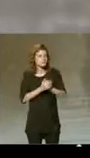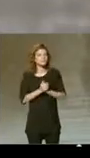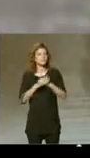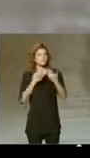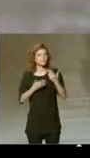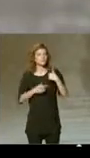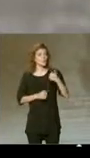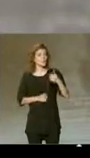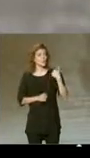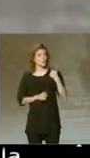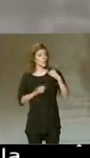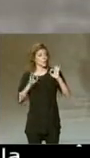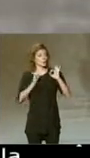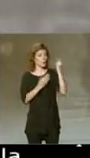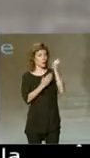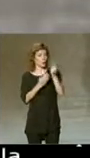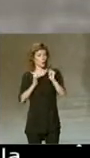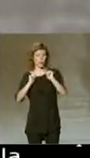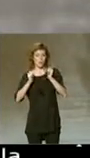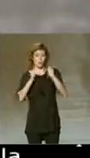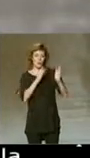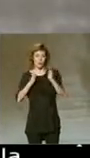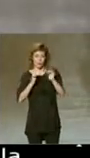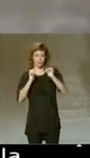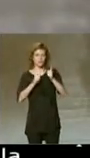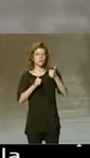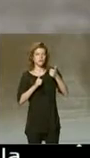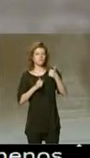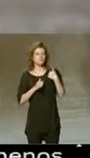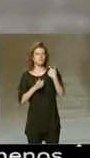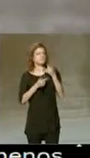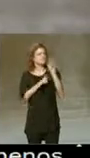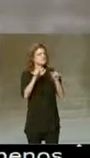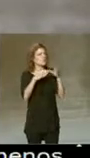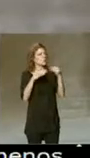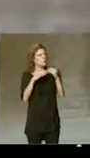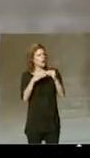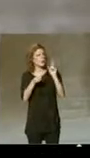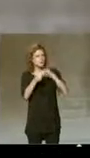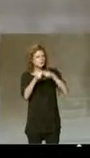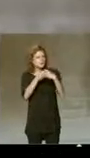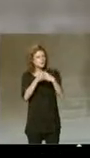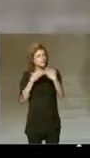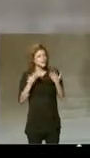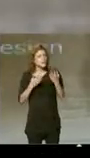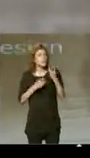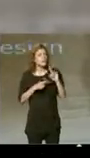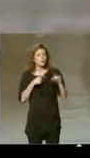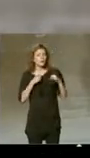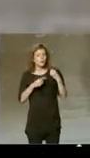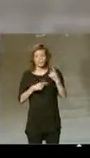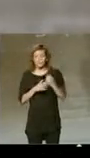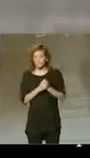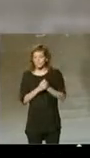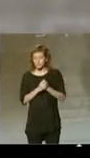the opportunity during the first stages of the design. They could raise their opinions